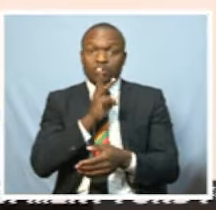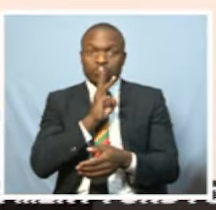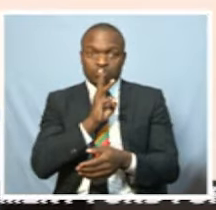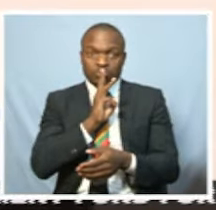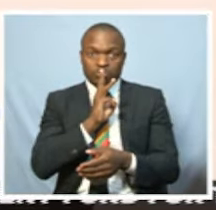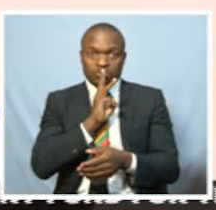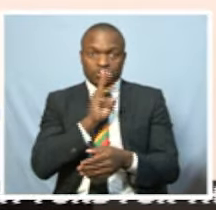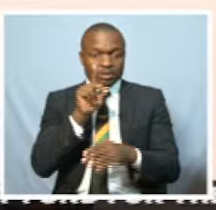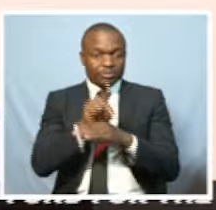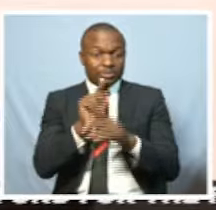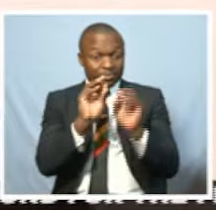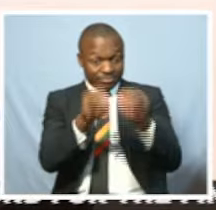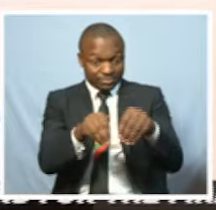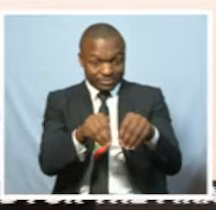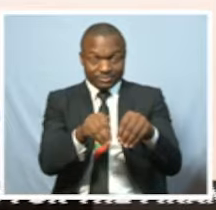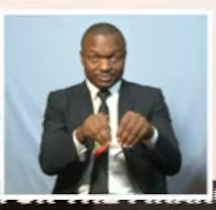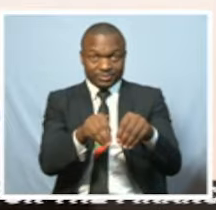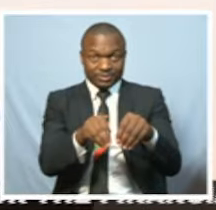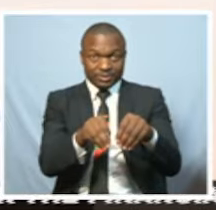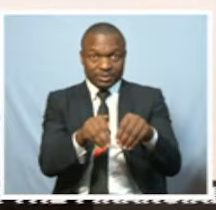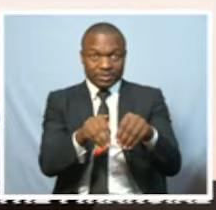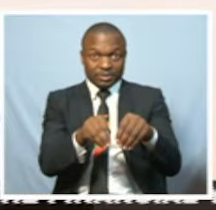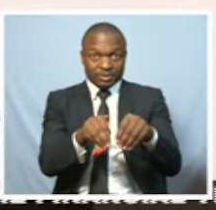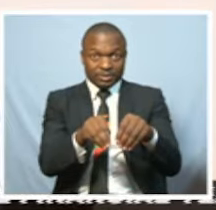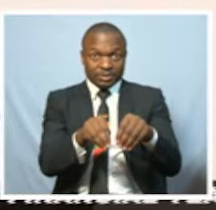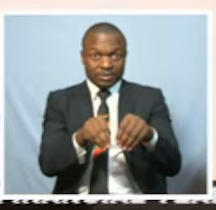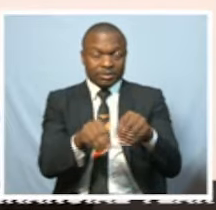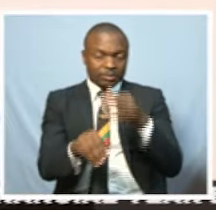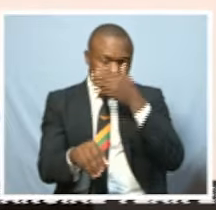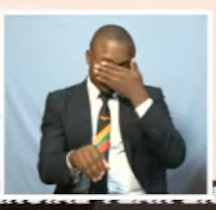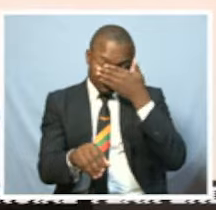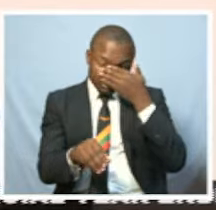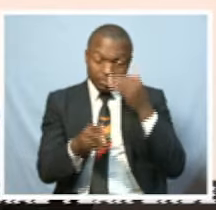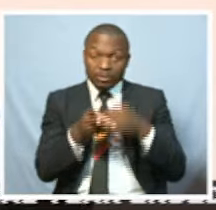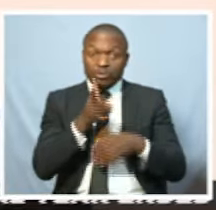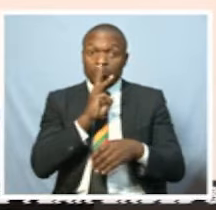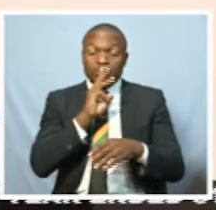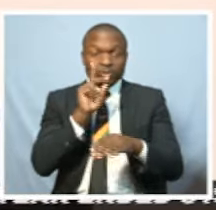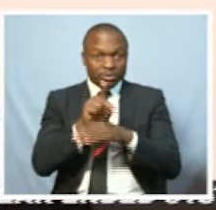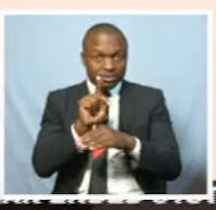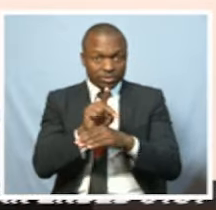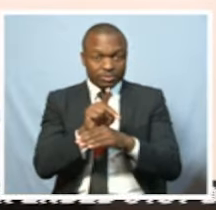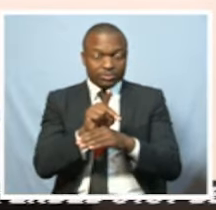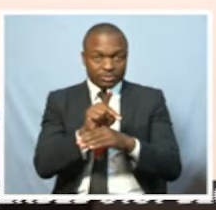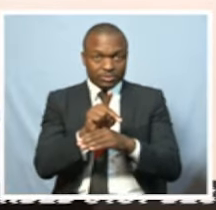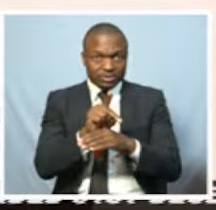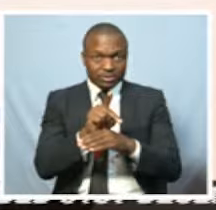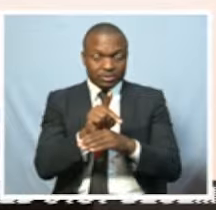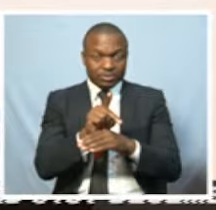installed, And and maybe we can say water scheme installed, comma,